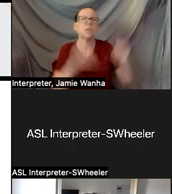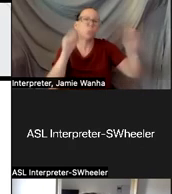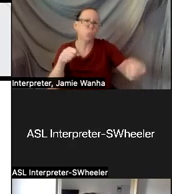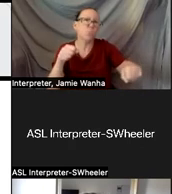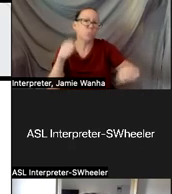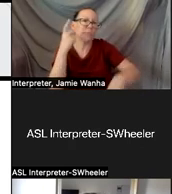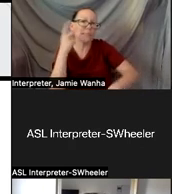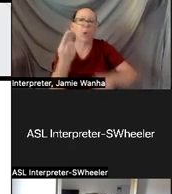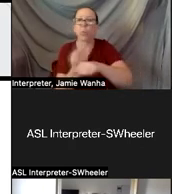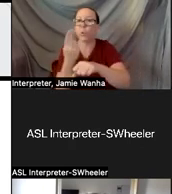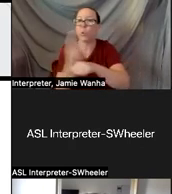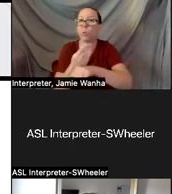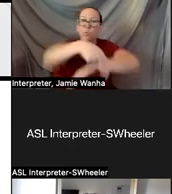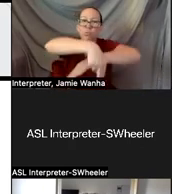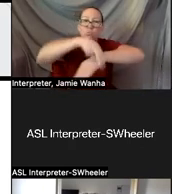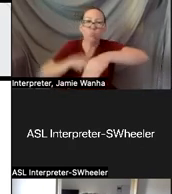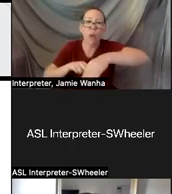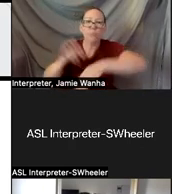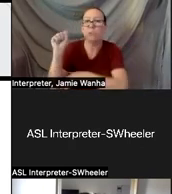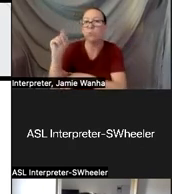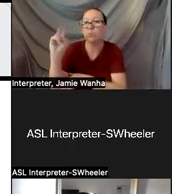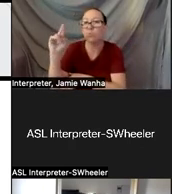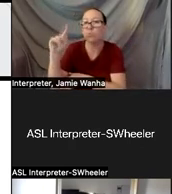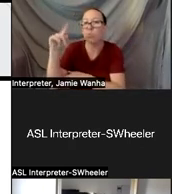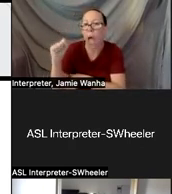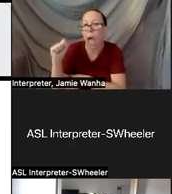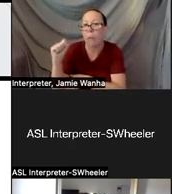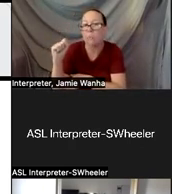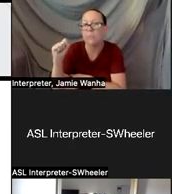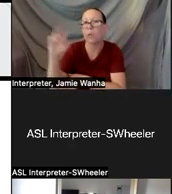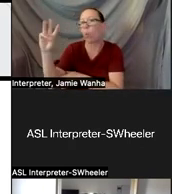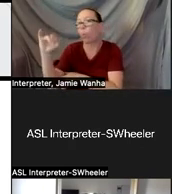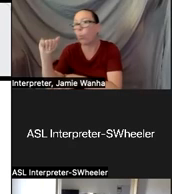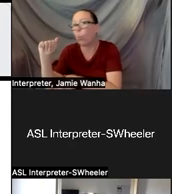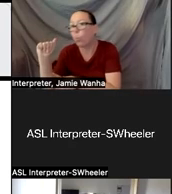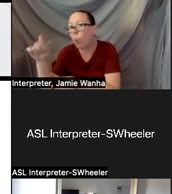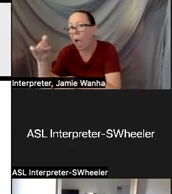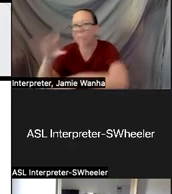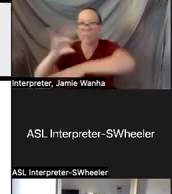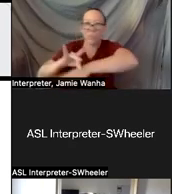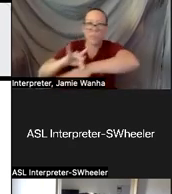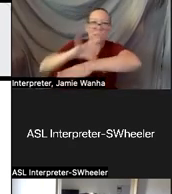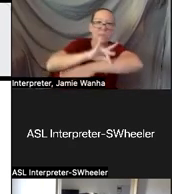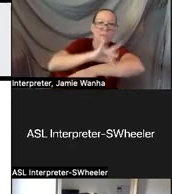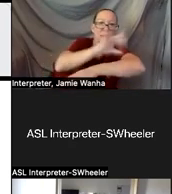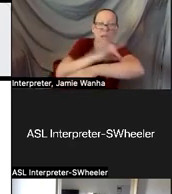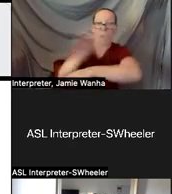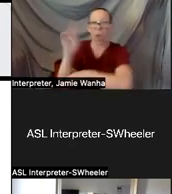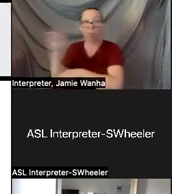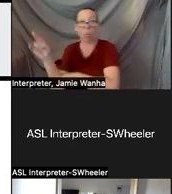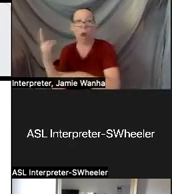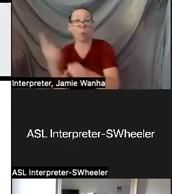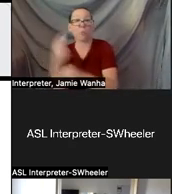the straps, museum wax. And then on the right-hand side, we focused more with a PPE